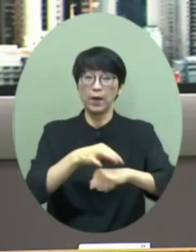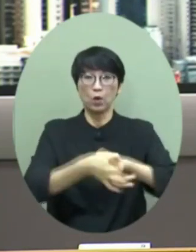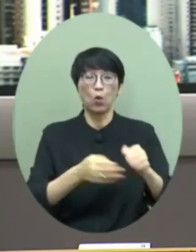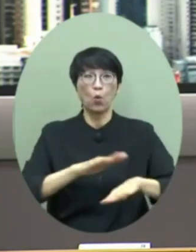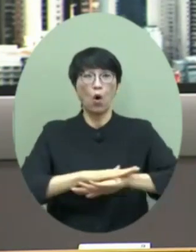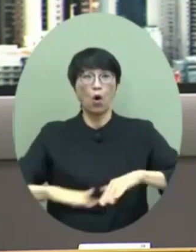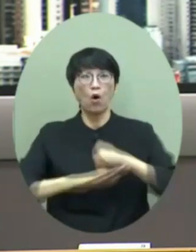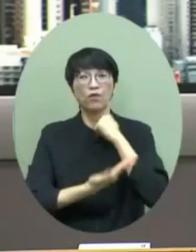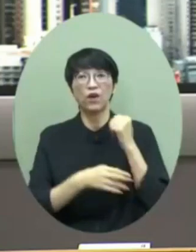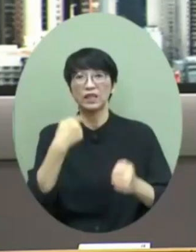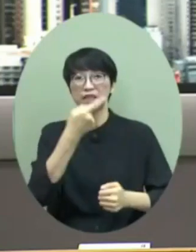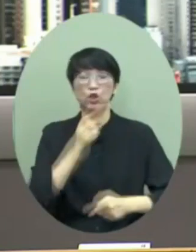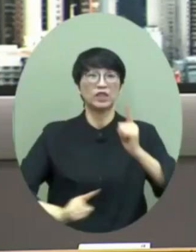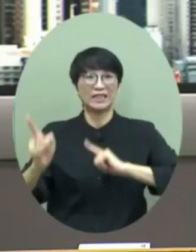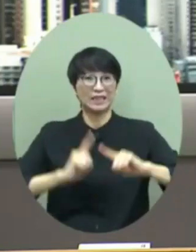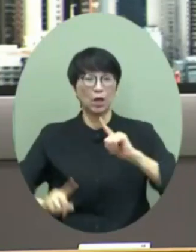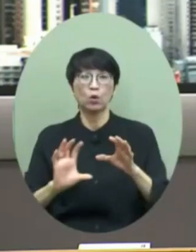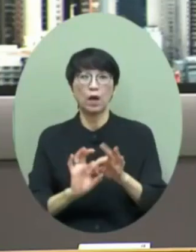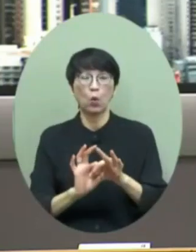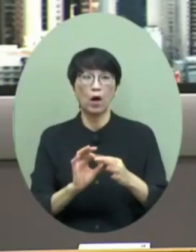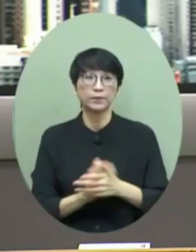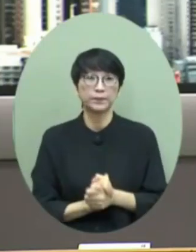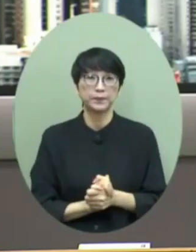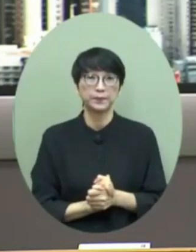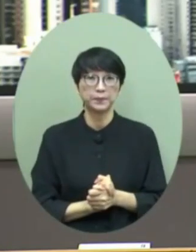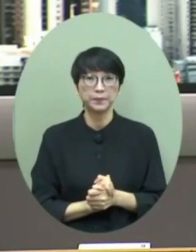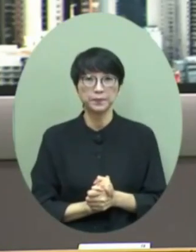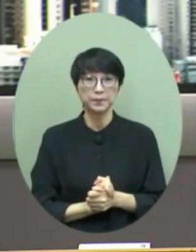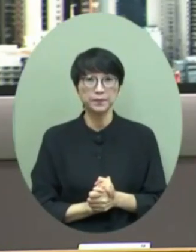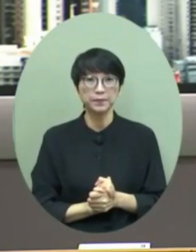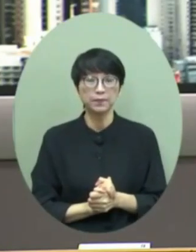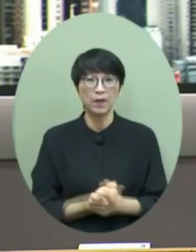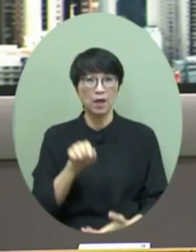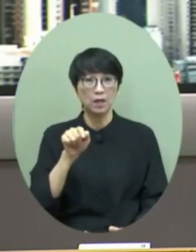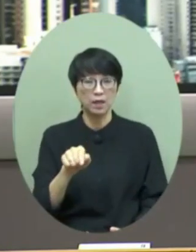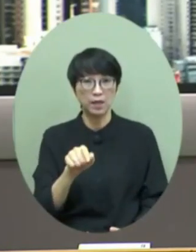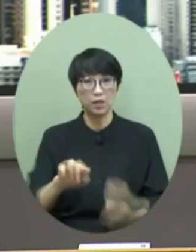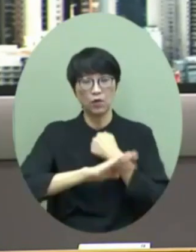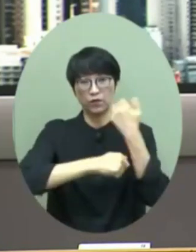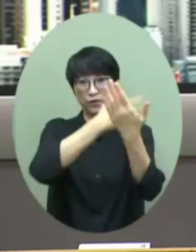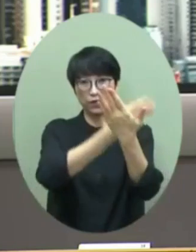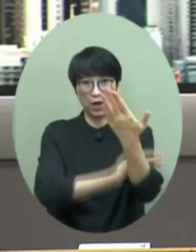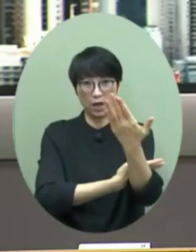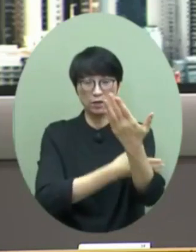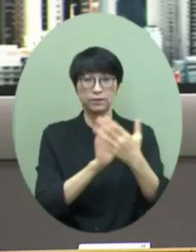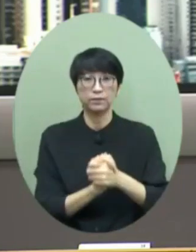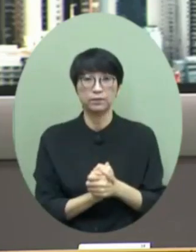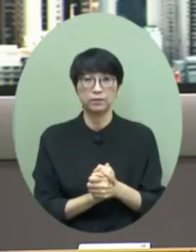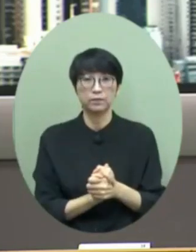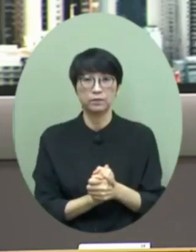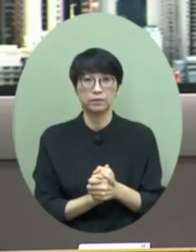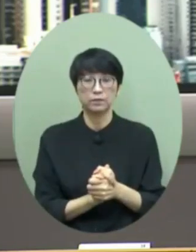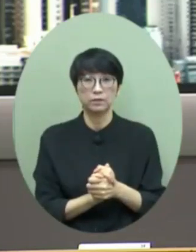reference in the principle of this piece of law under the General Principles, Chapter